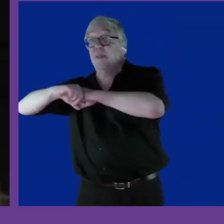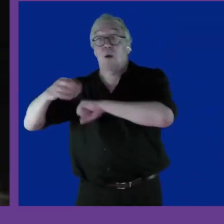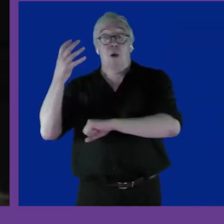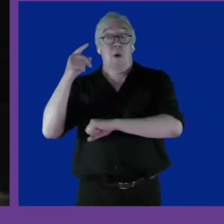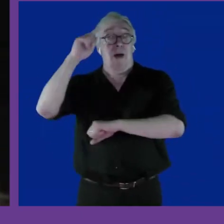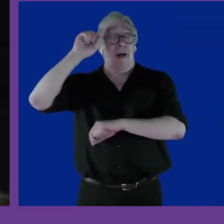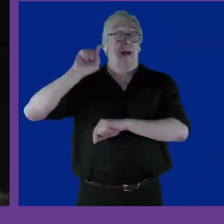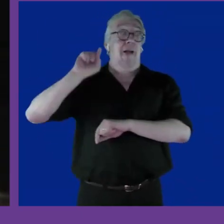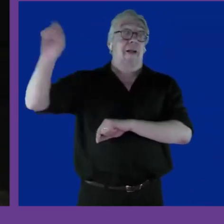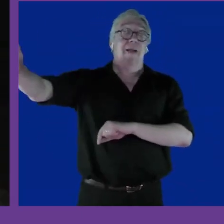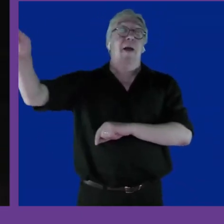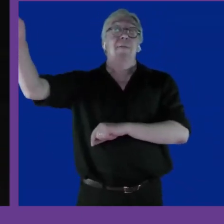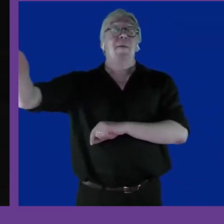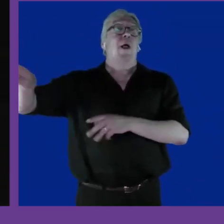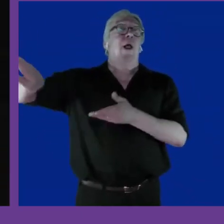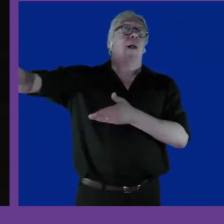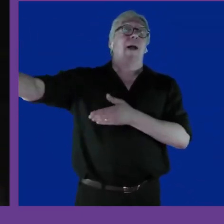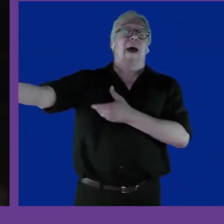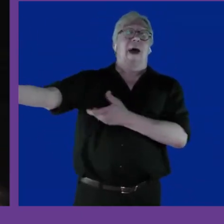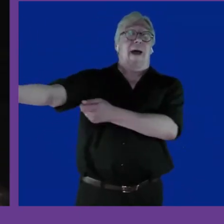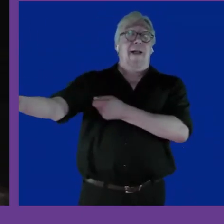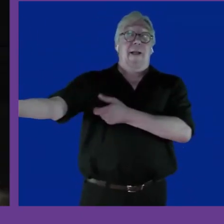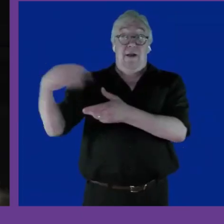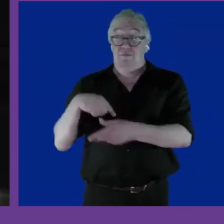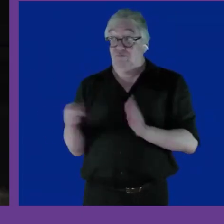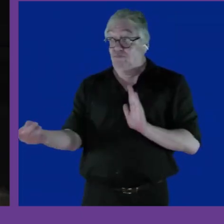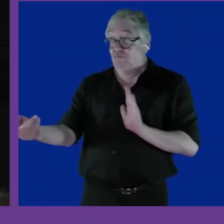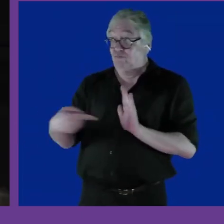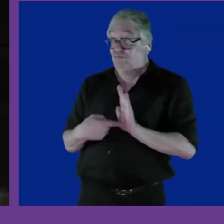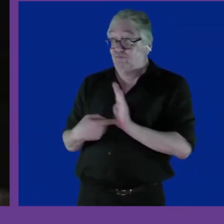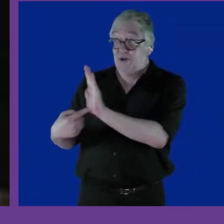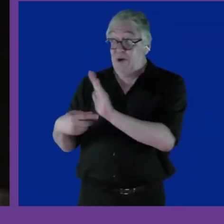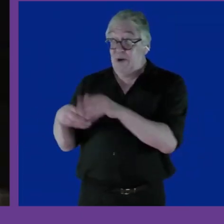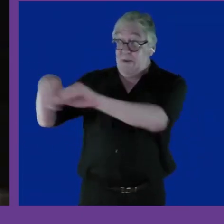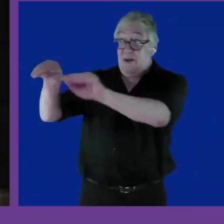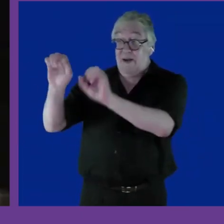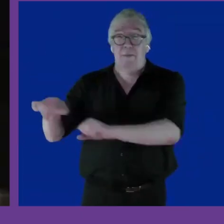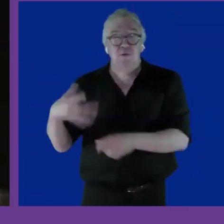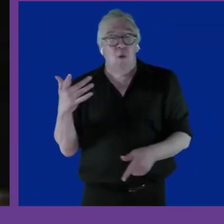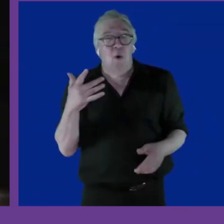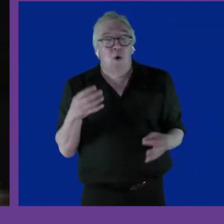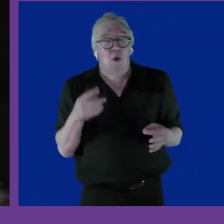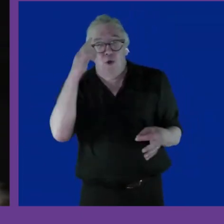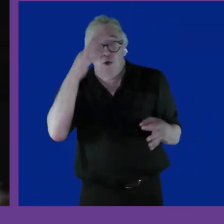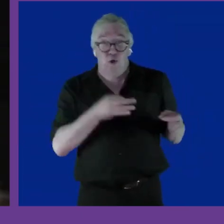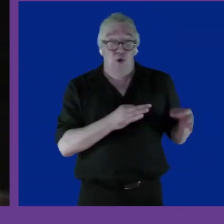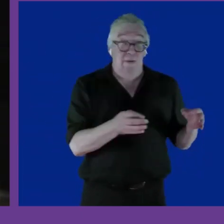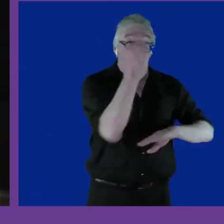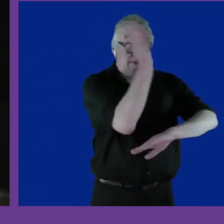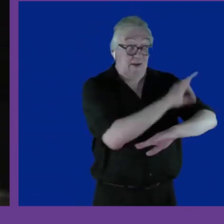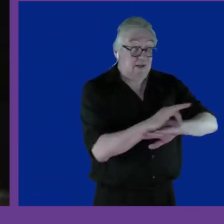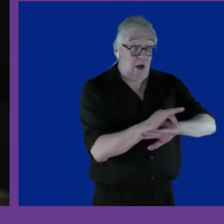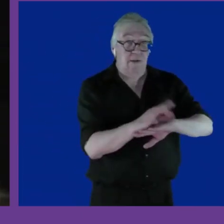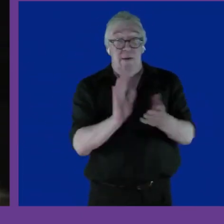very often excluded. How do you think that in those kind of strategies of designing a new product,